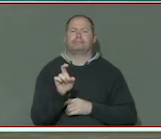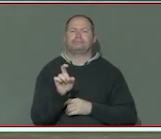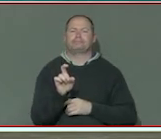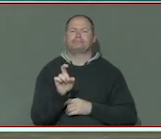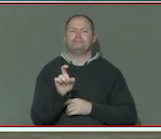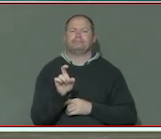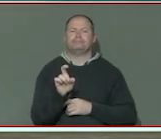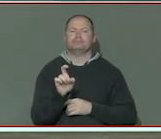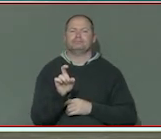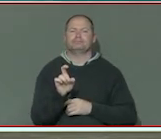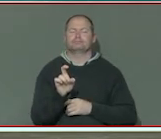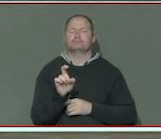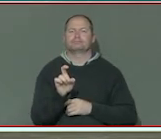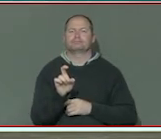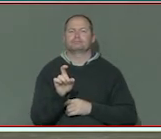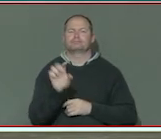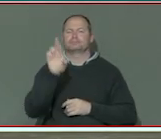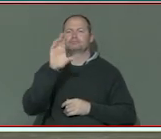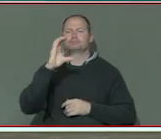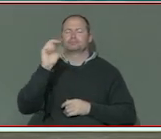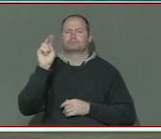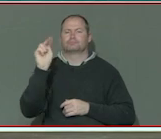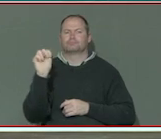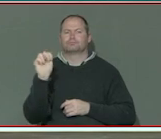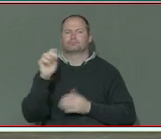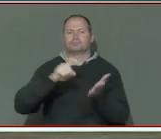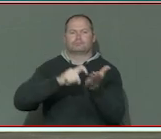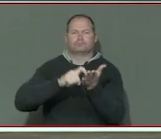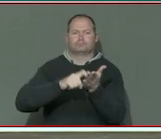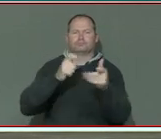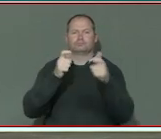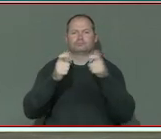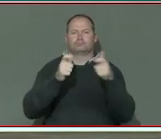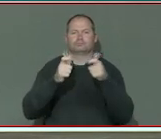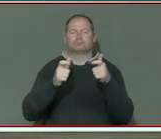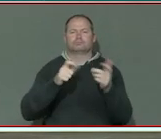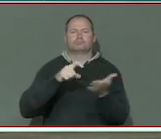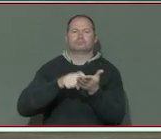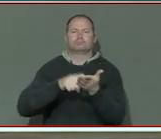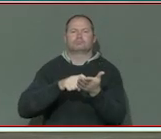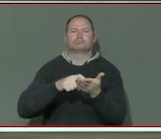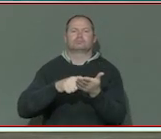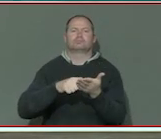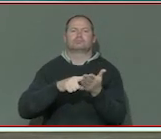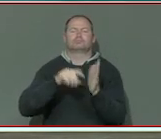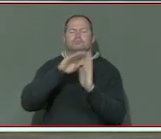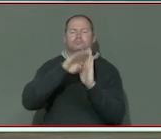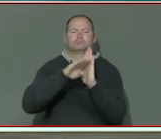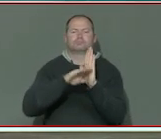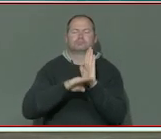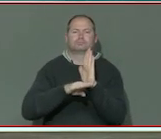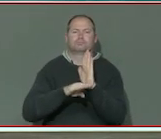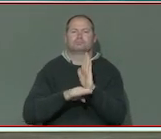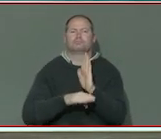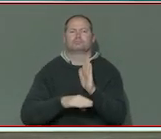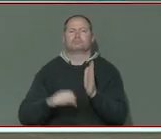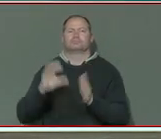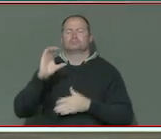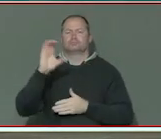there's only, it says reconciliation. There's a debtors control and debtors list, and a creditors control and creditors